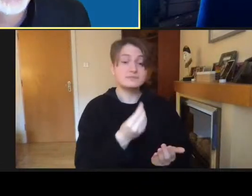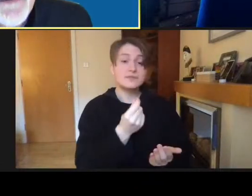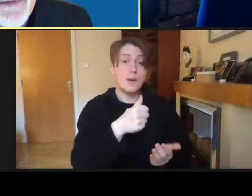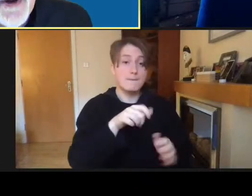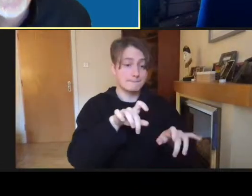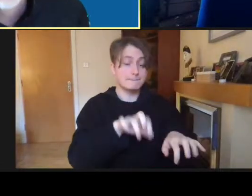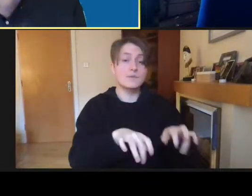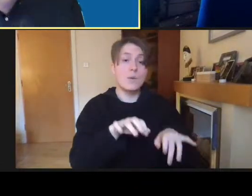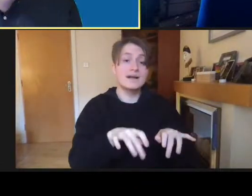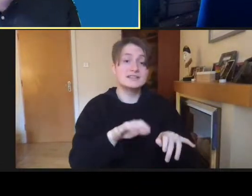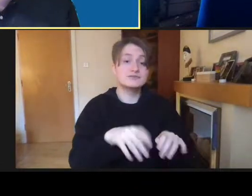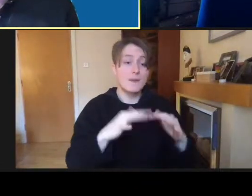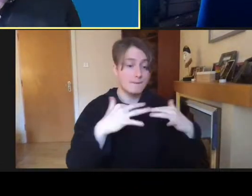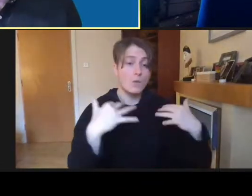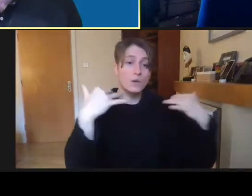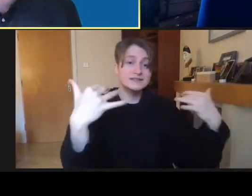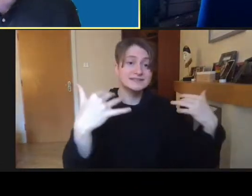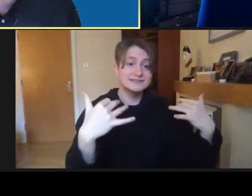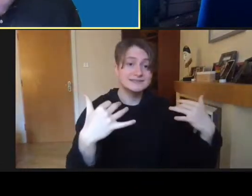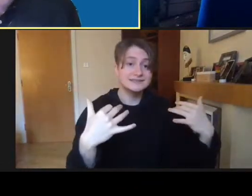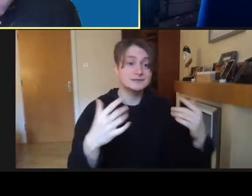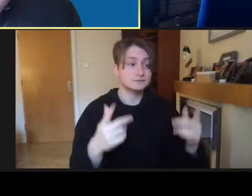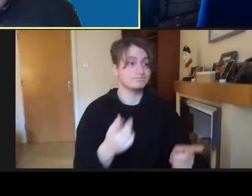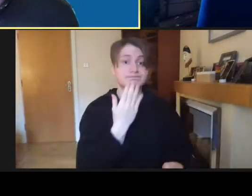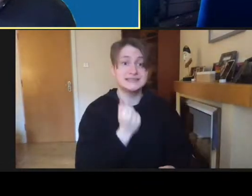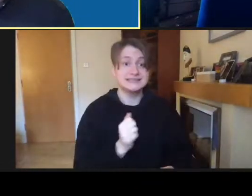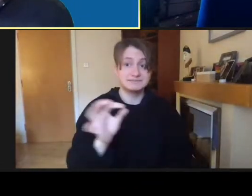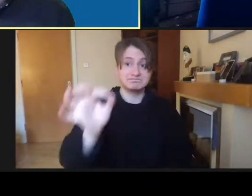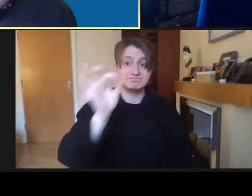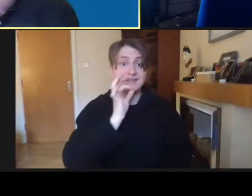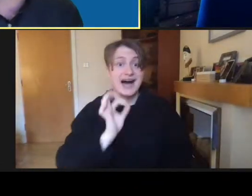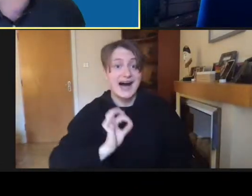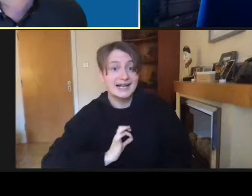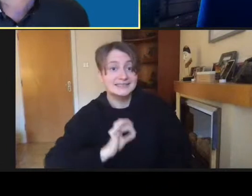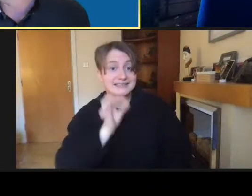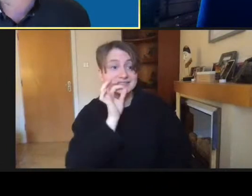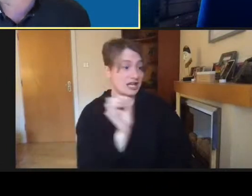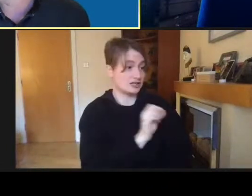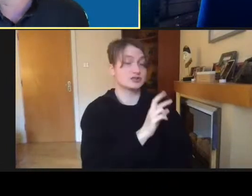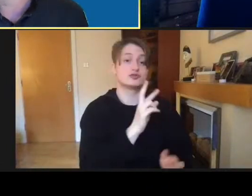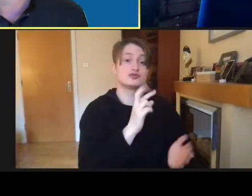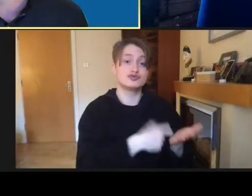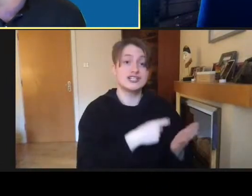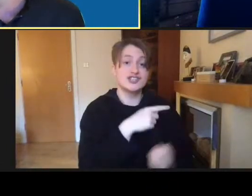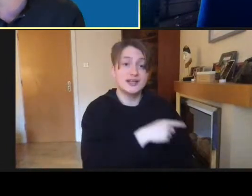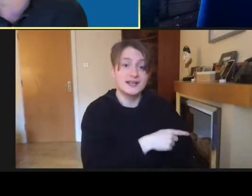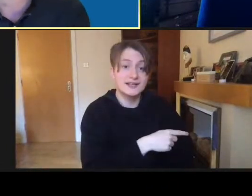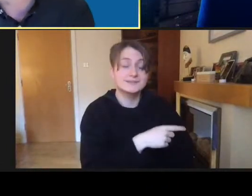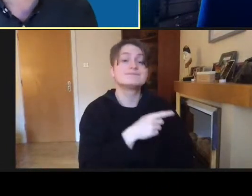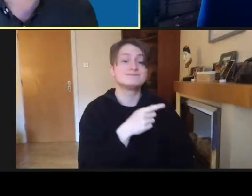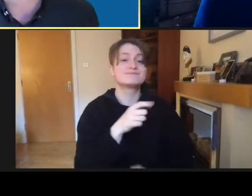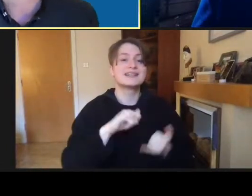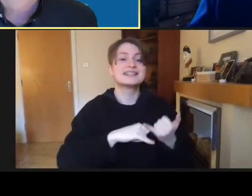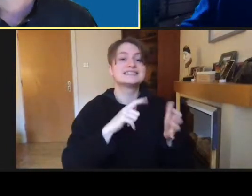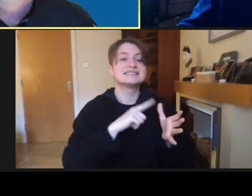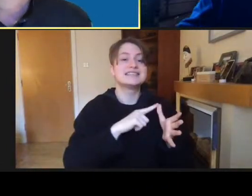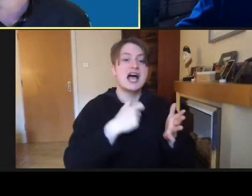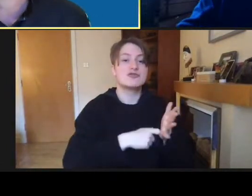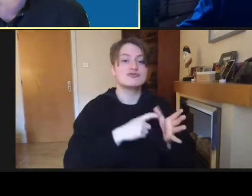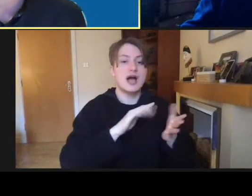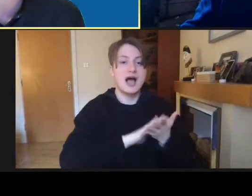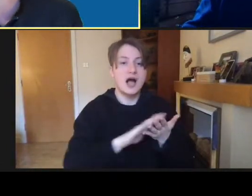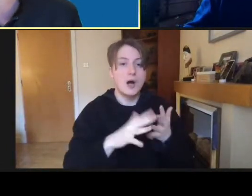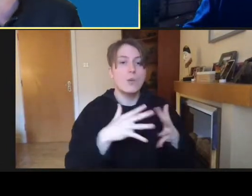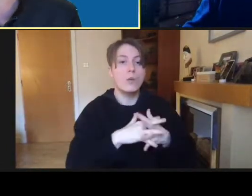feel free to ask questions as well. But Sarah Watts has said,